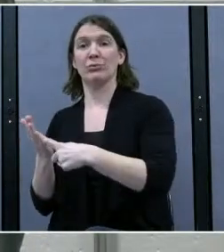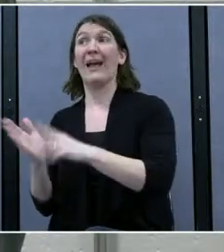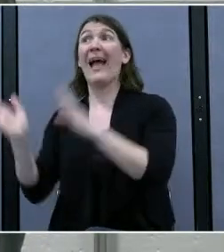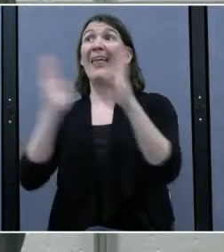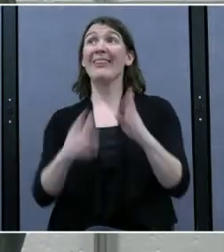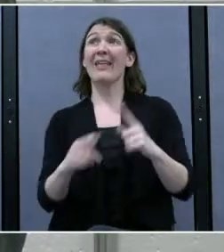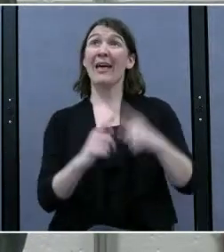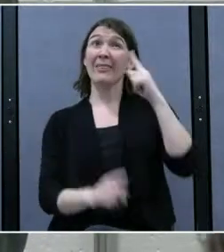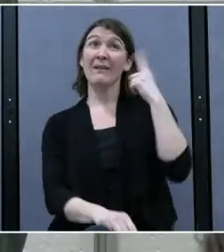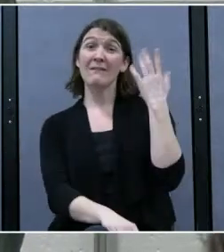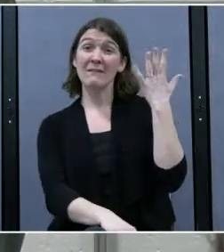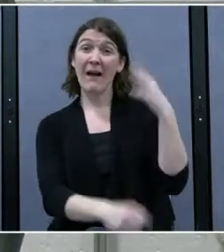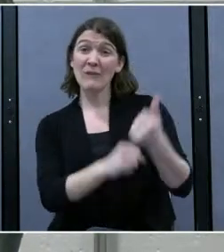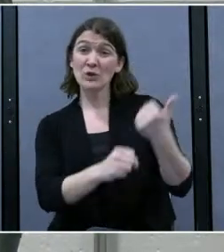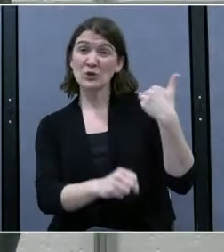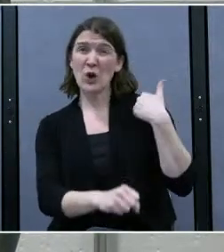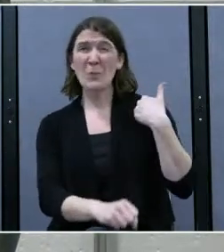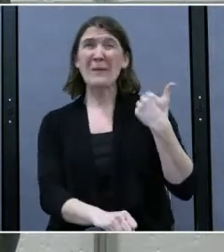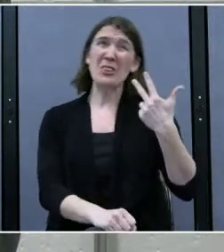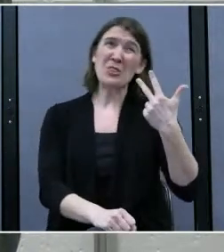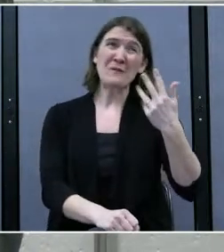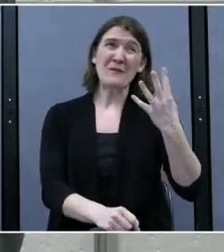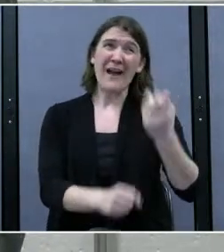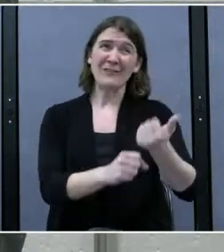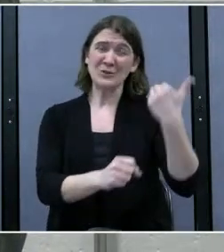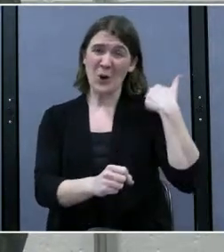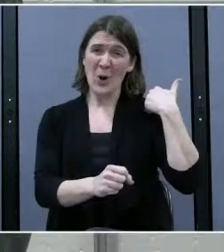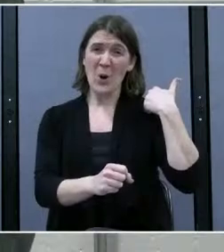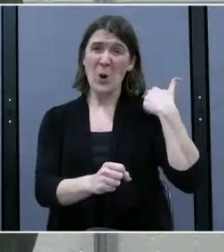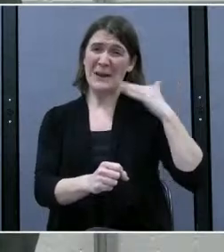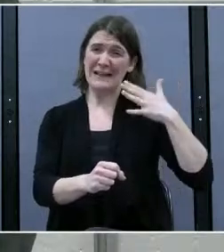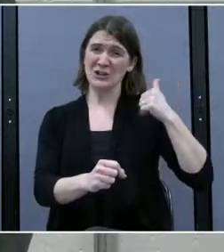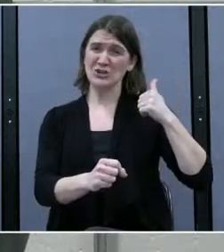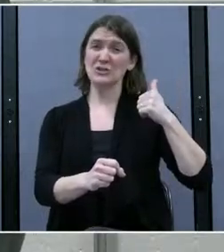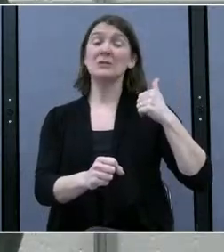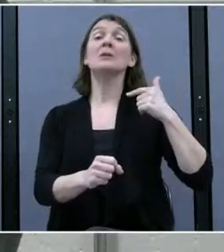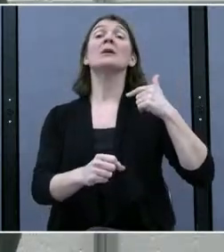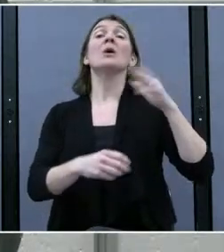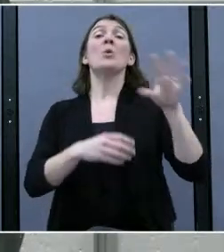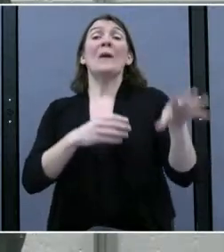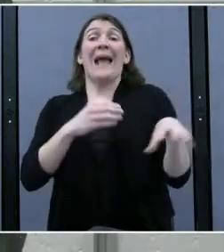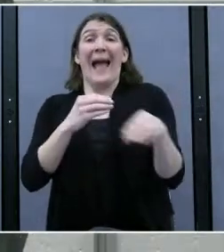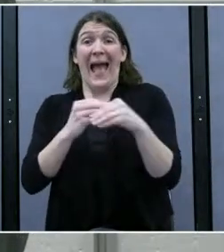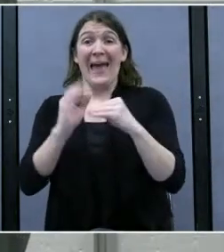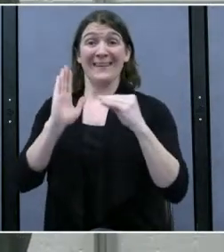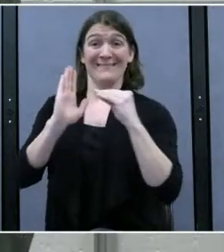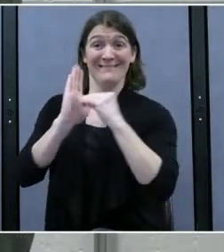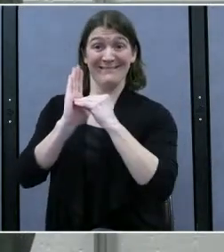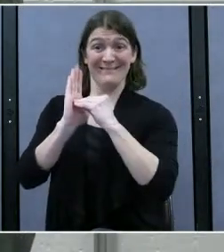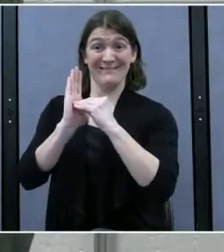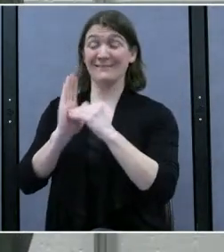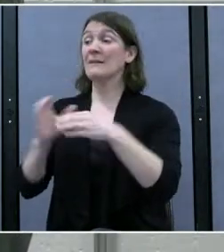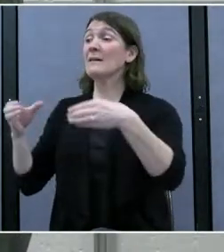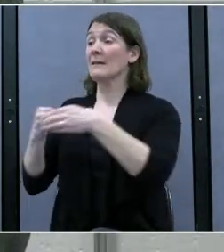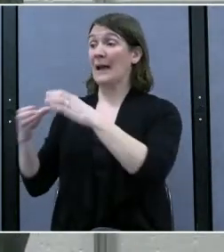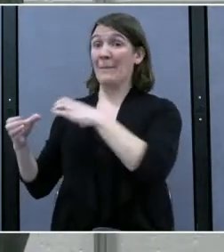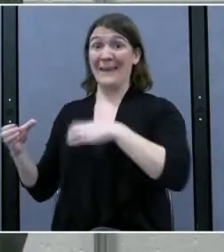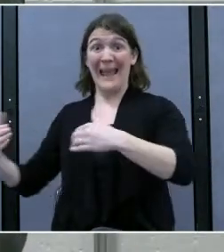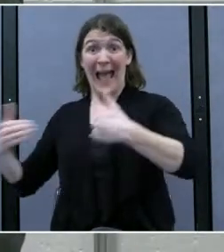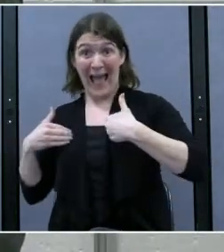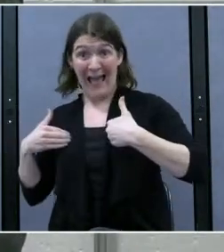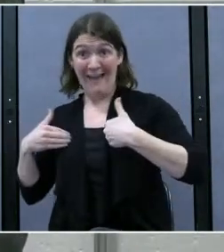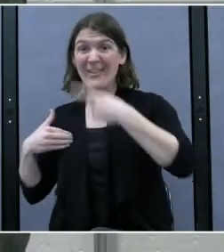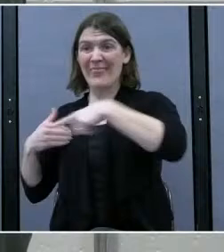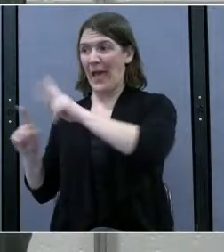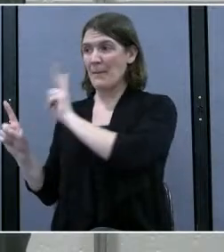if I recall correctly, 3, 4, 5 years ago, we added the article to town meeting where